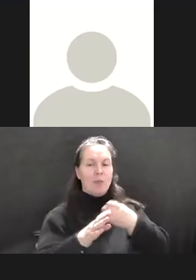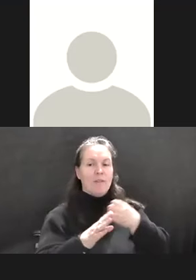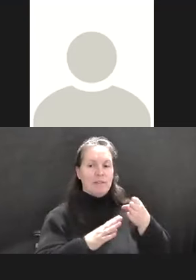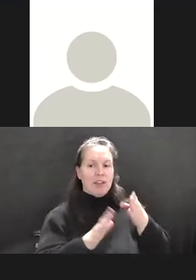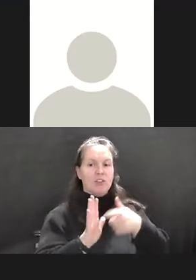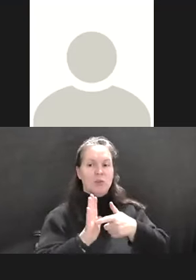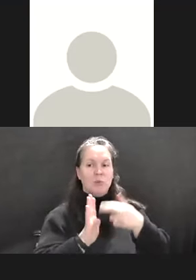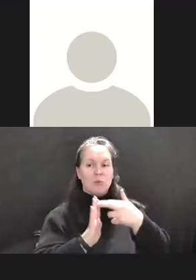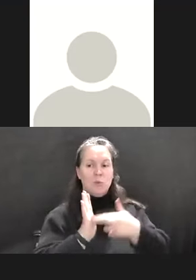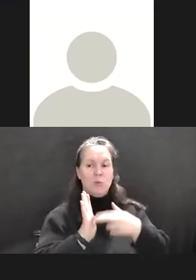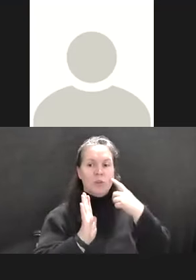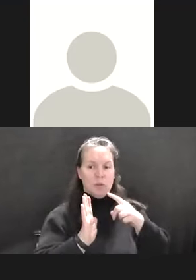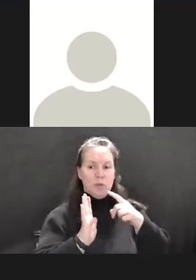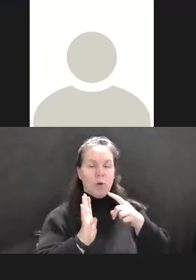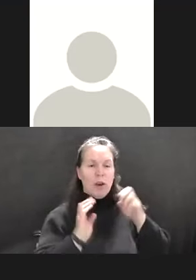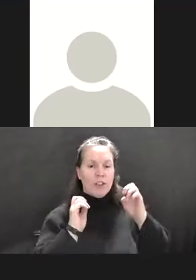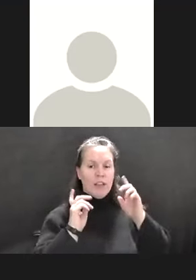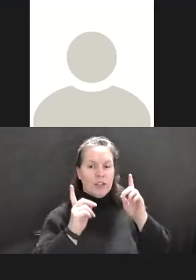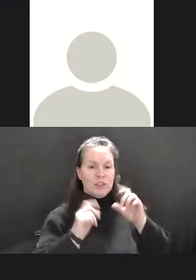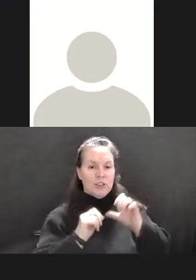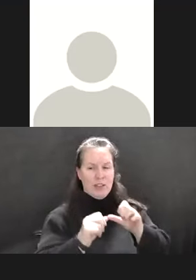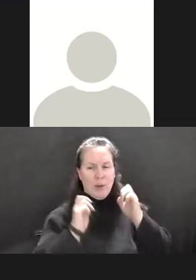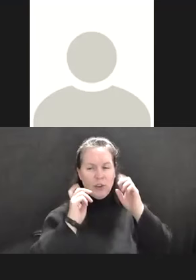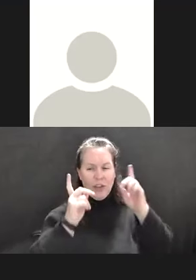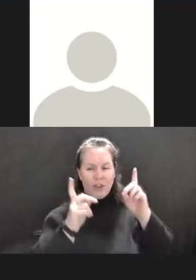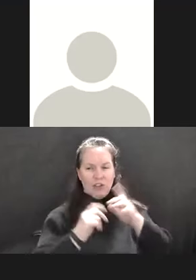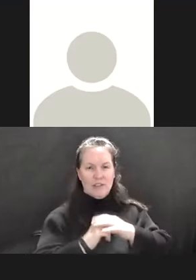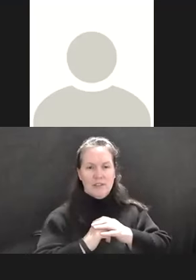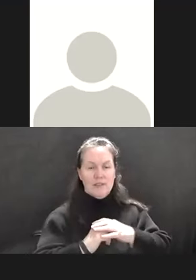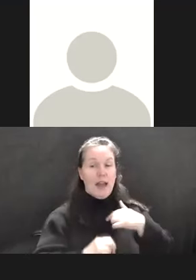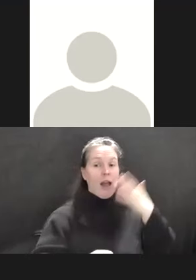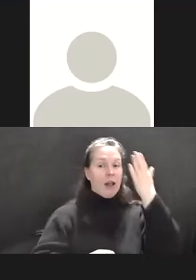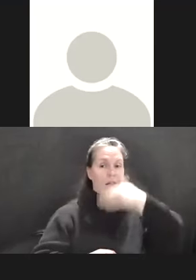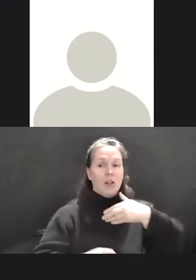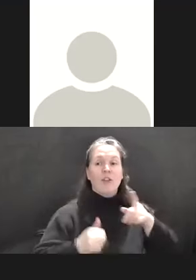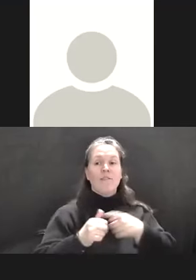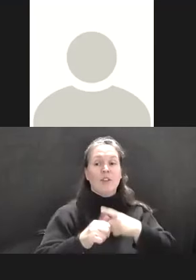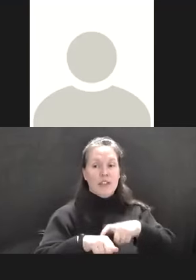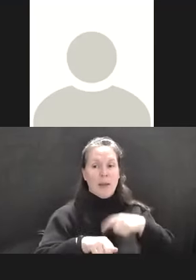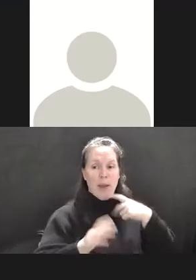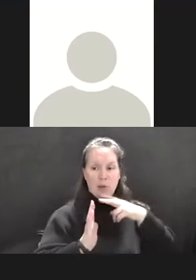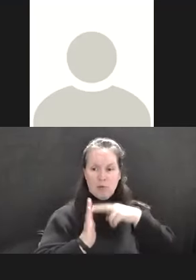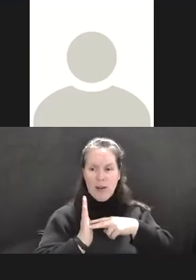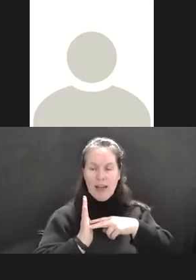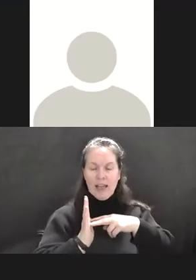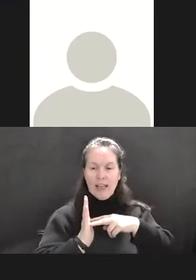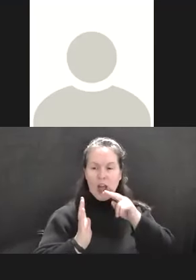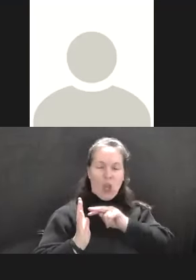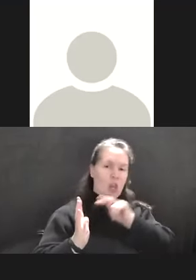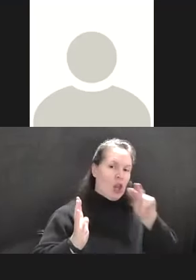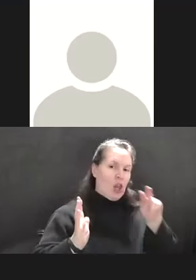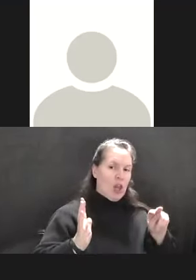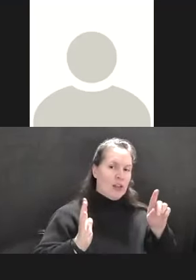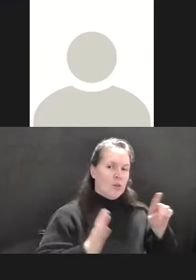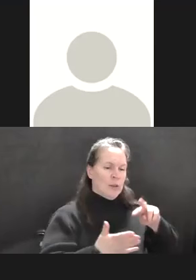education. And you might, and I overlooked this the first time I read it, you might want to look back then on your